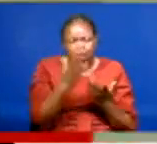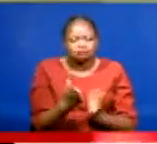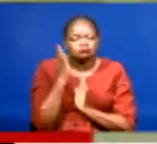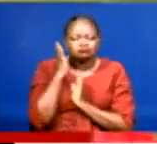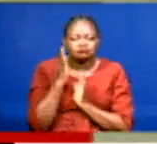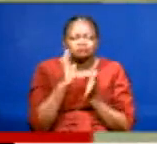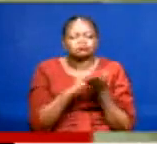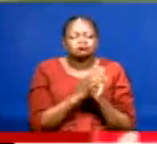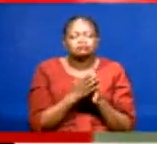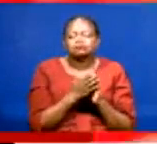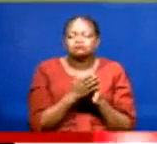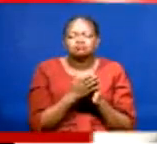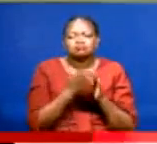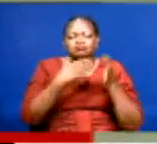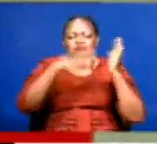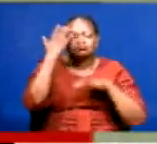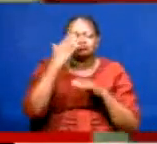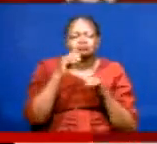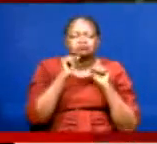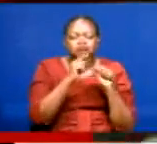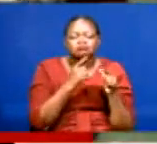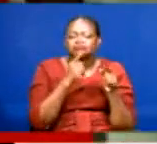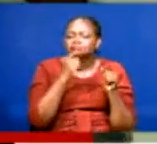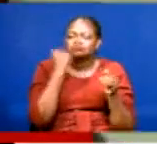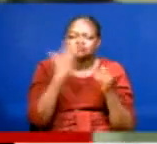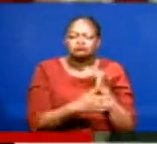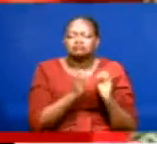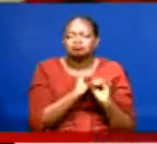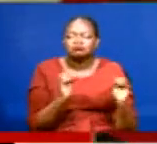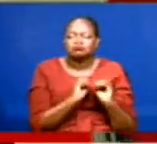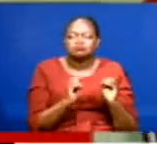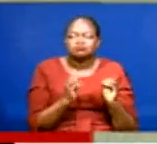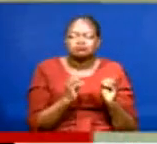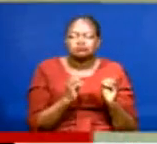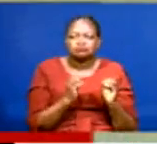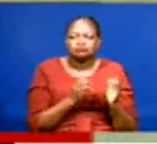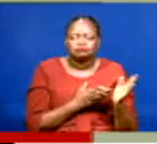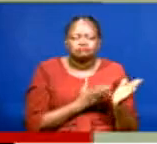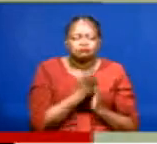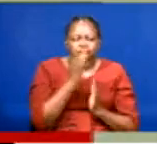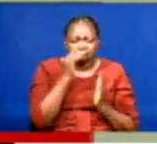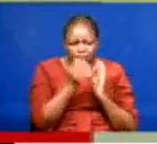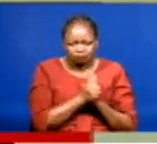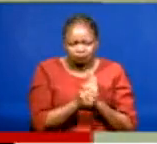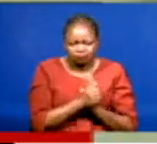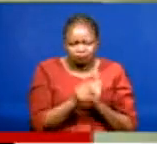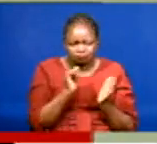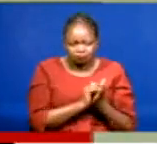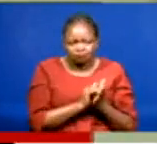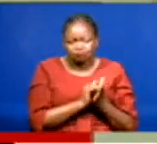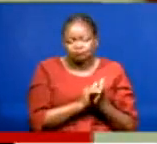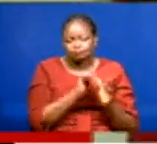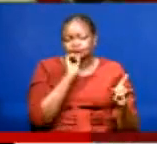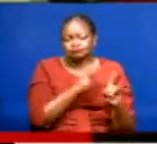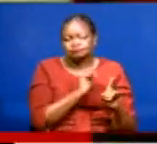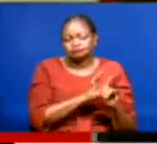doesn't have to stop in Kariobangi. That is our message. So they, through the skills that we are trying to equip them with,